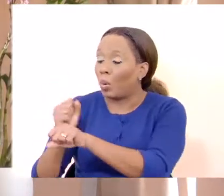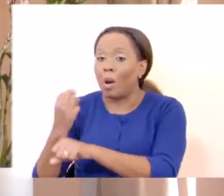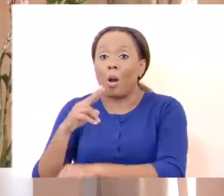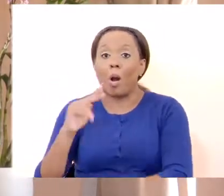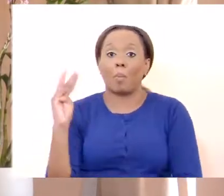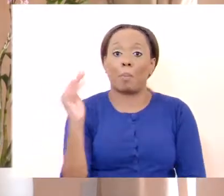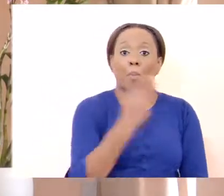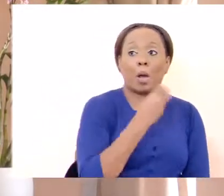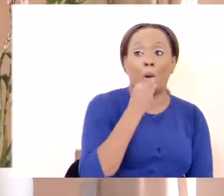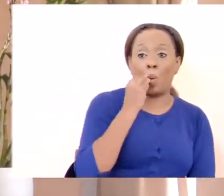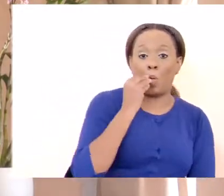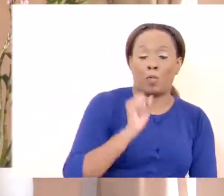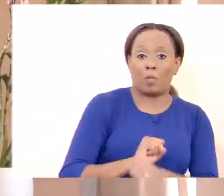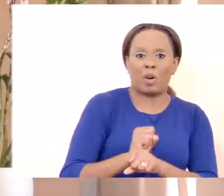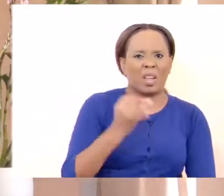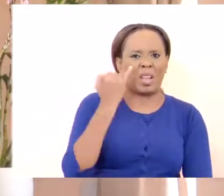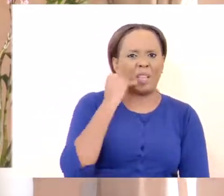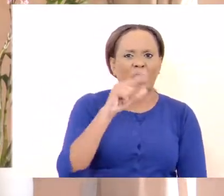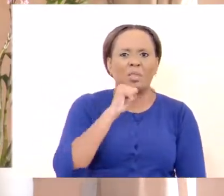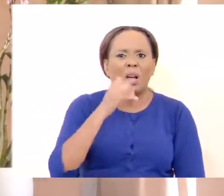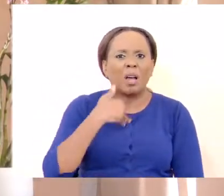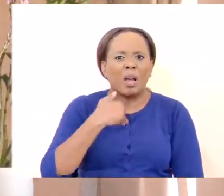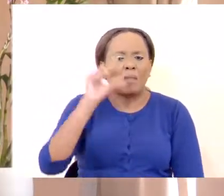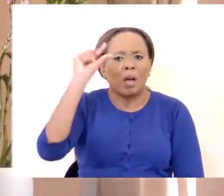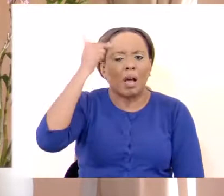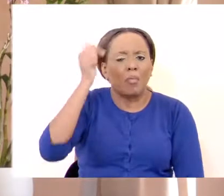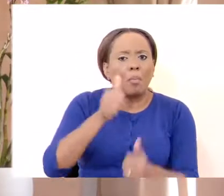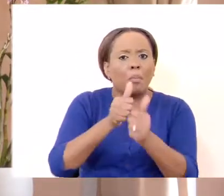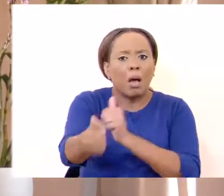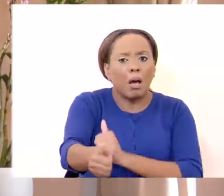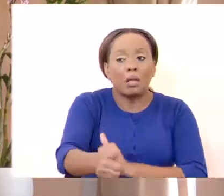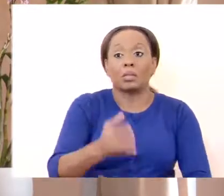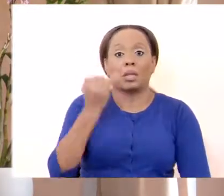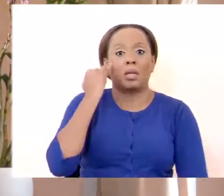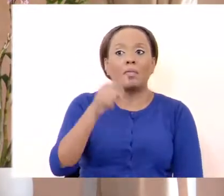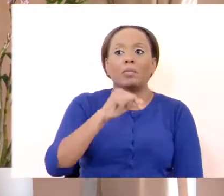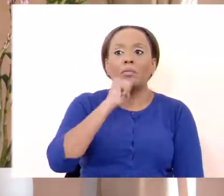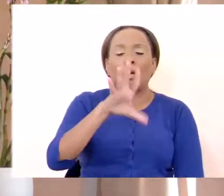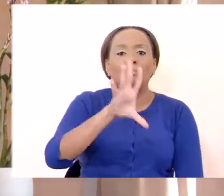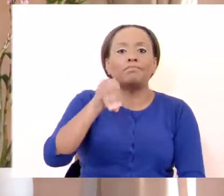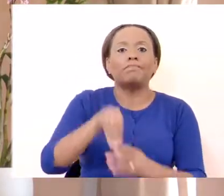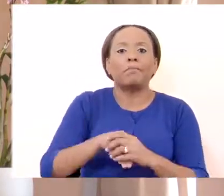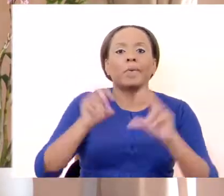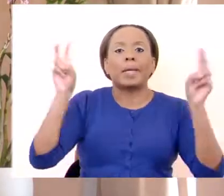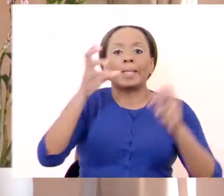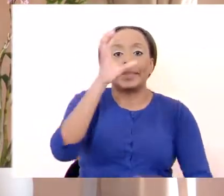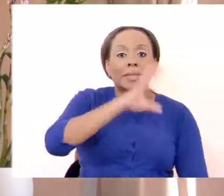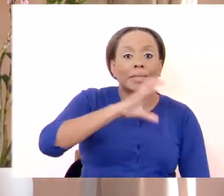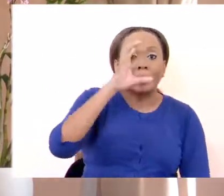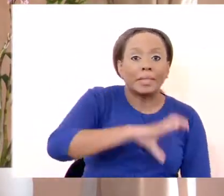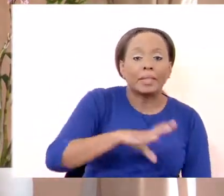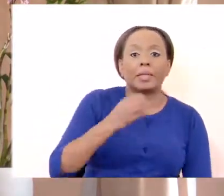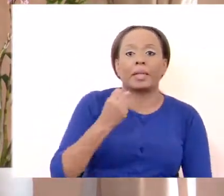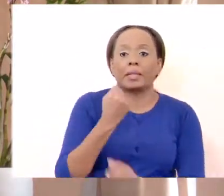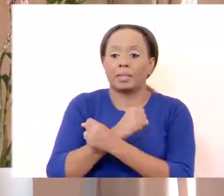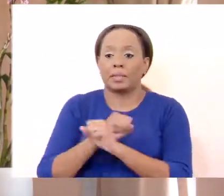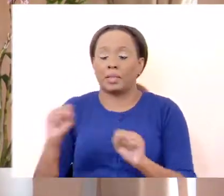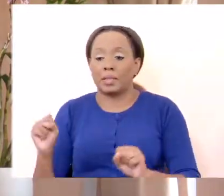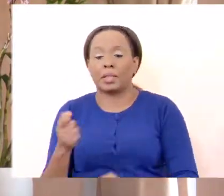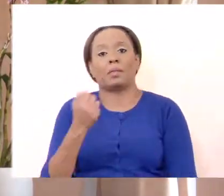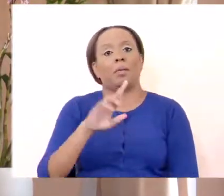government authorized pass, or if you are not directly involved in Operation Seek and Save or the national